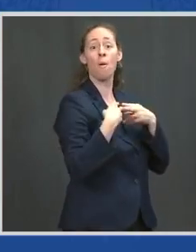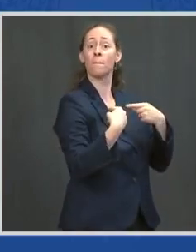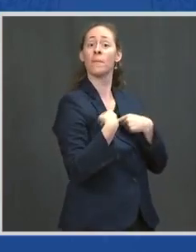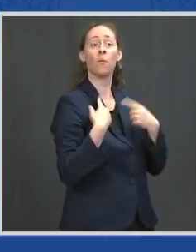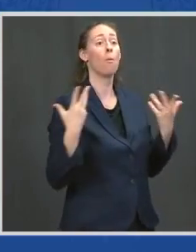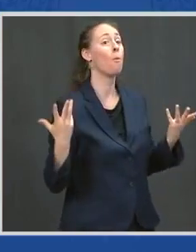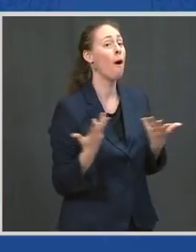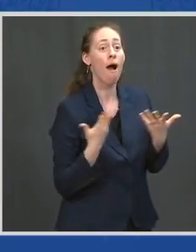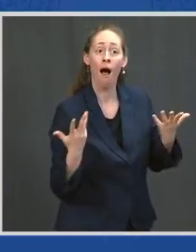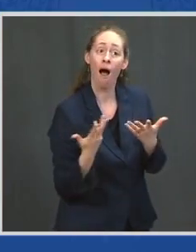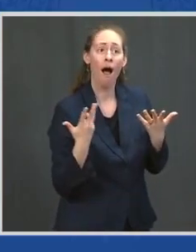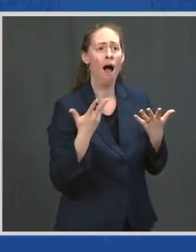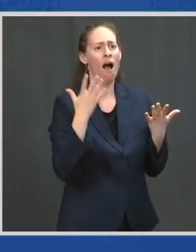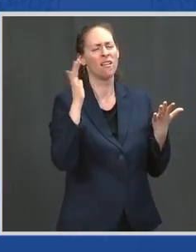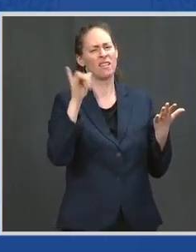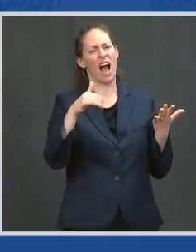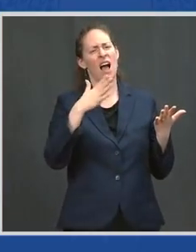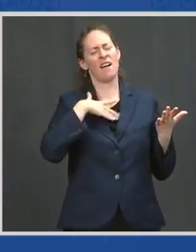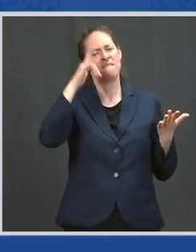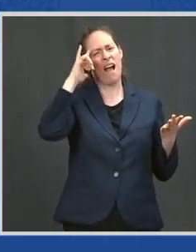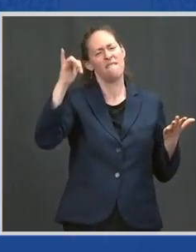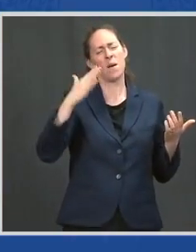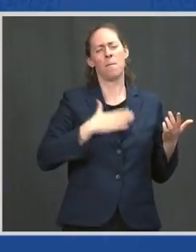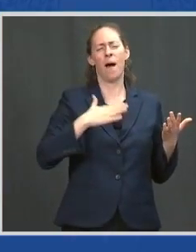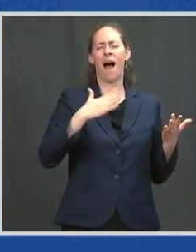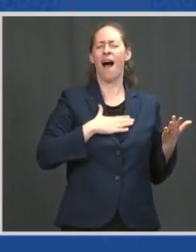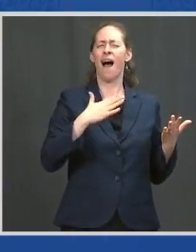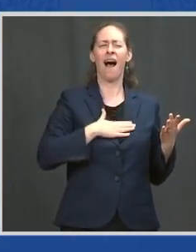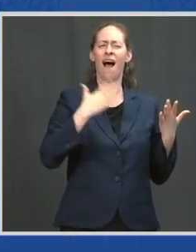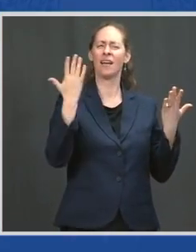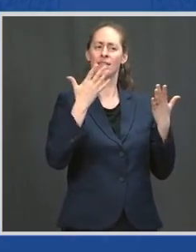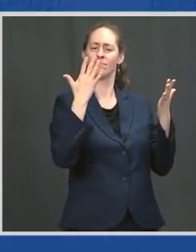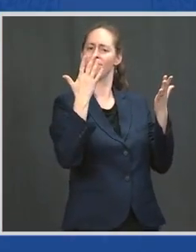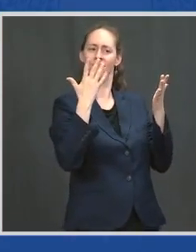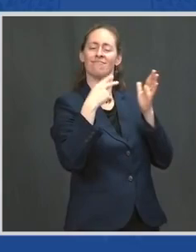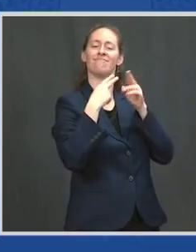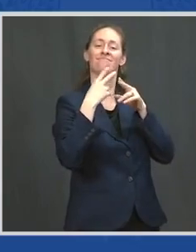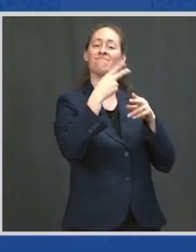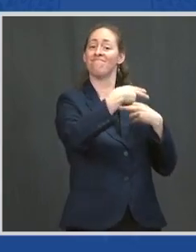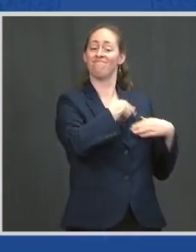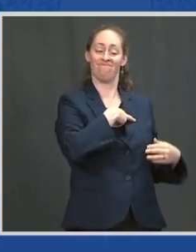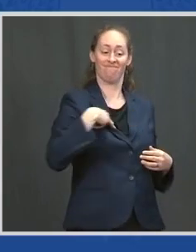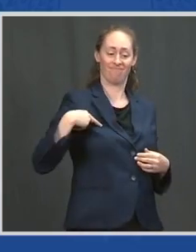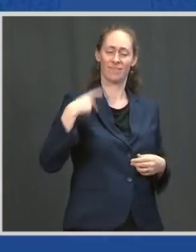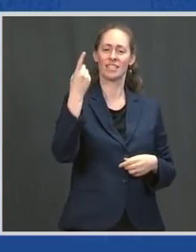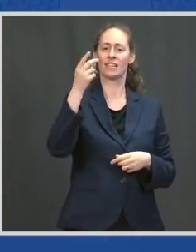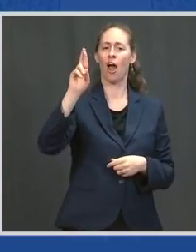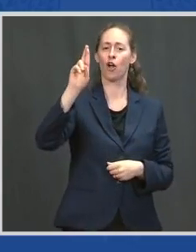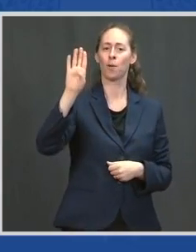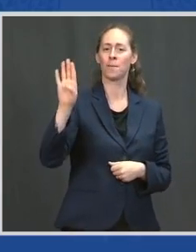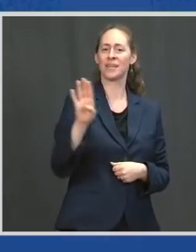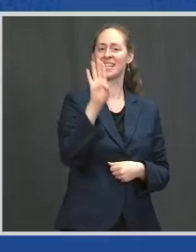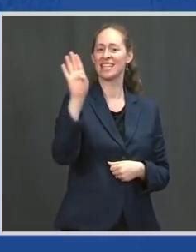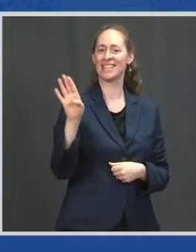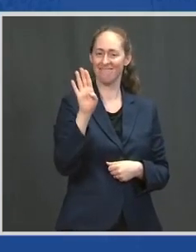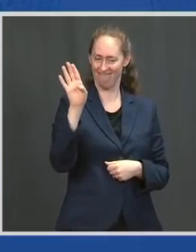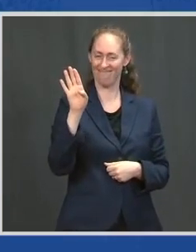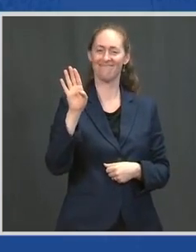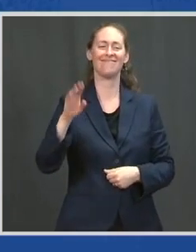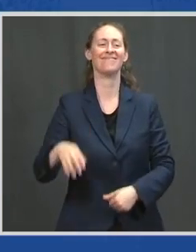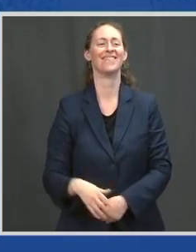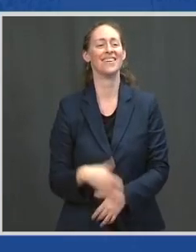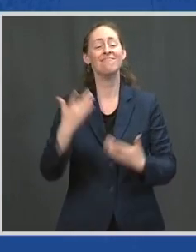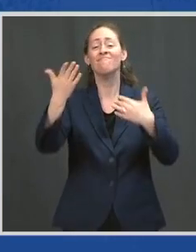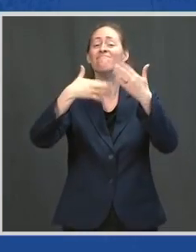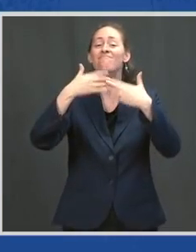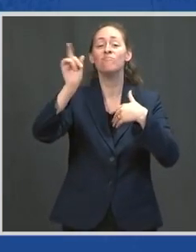and forever their writing professor, Dr. B. So no matter where I go, I think I feel